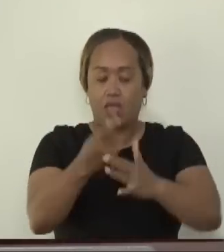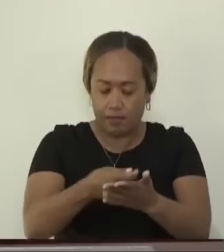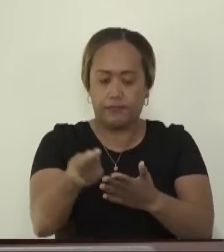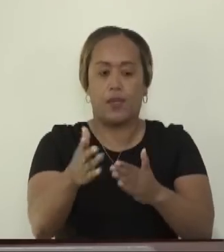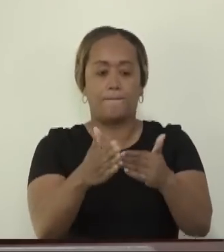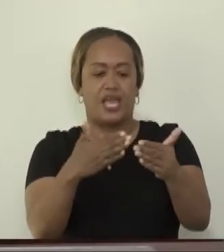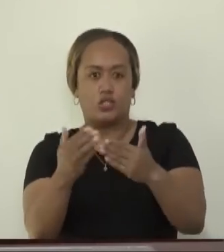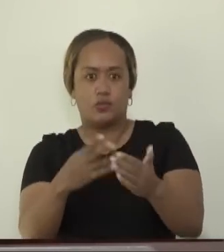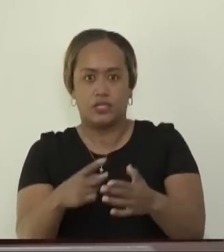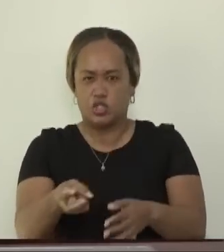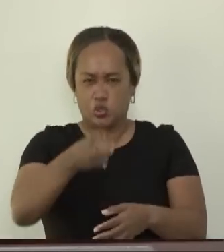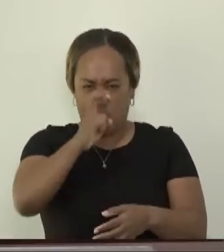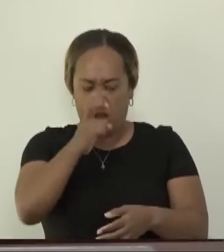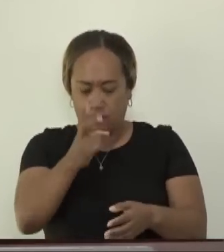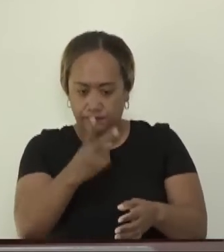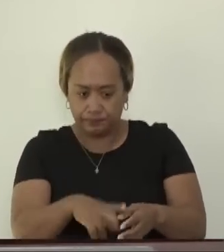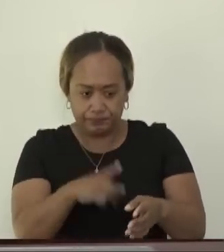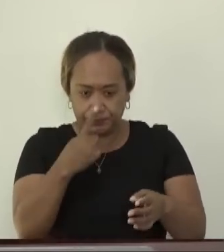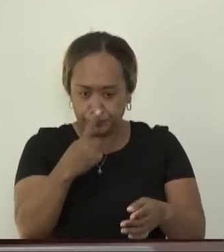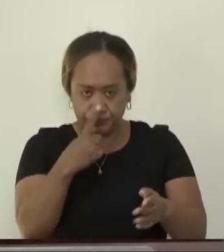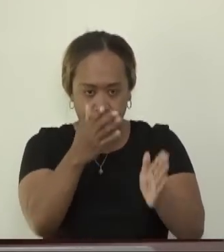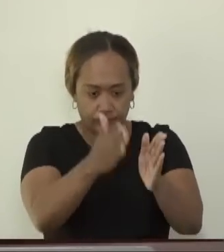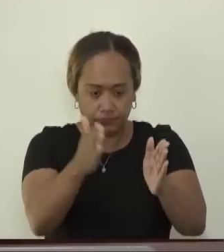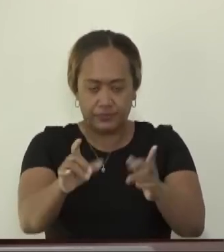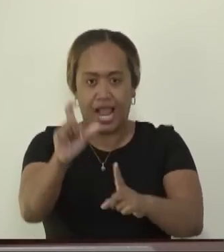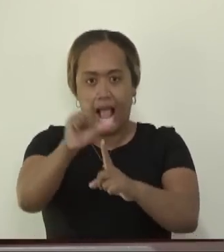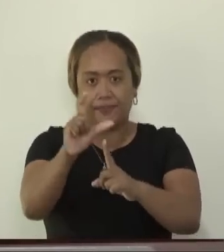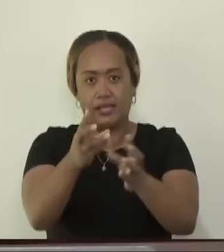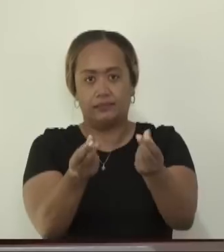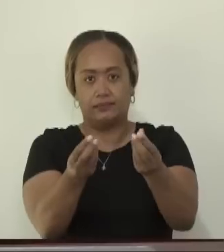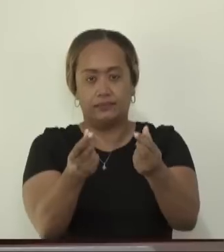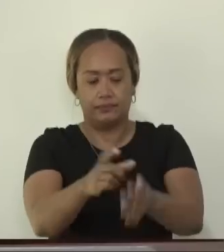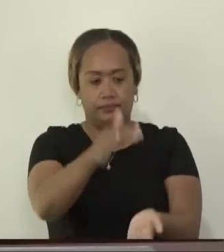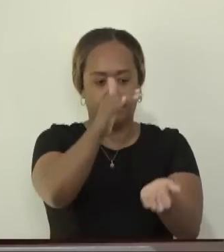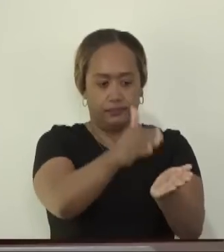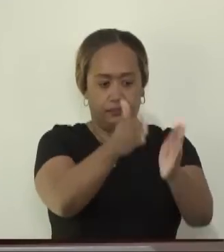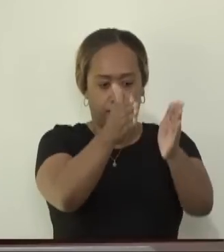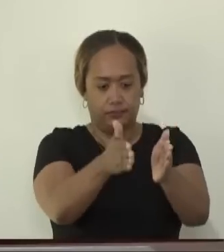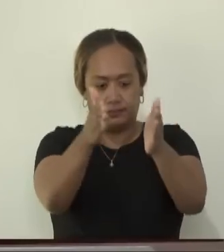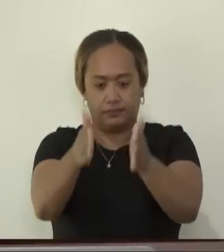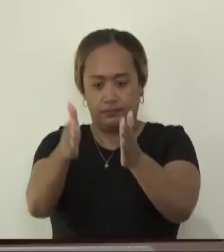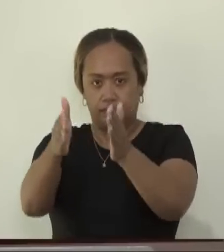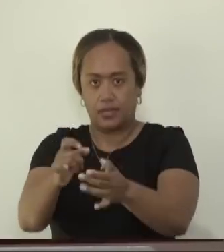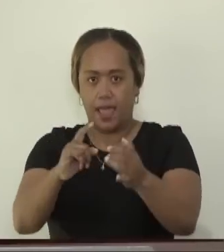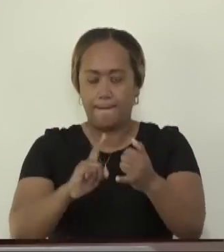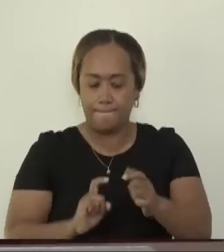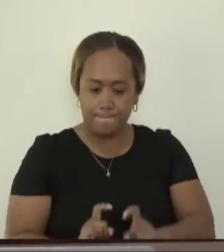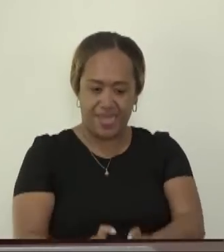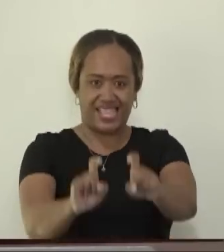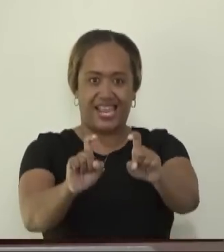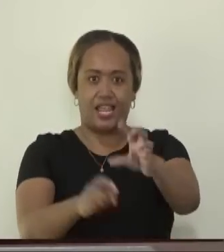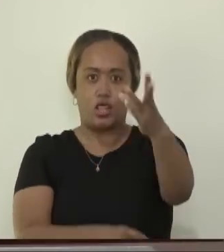diligence, and the capital to operating expenditure ratio will be maintained at 30 to